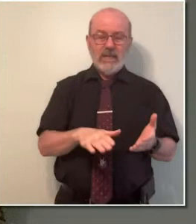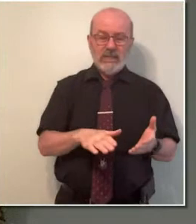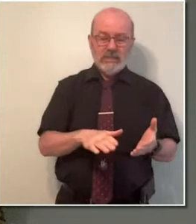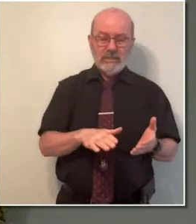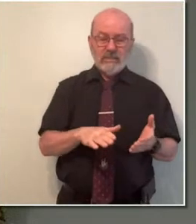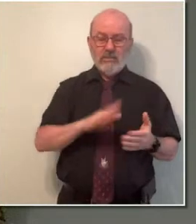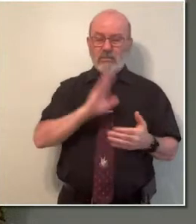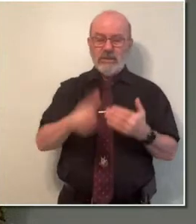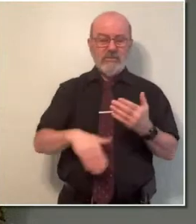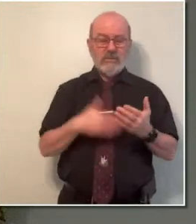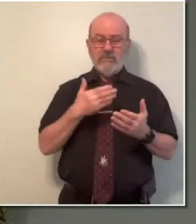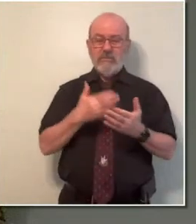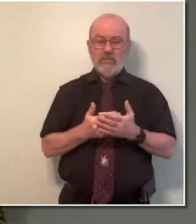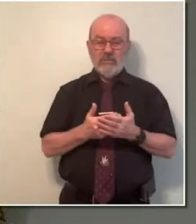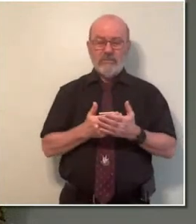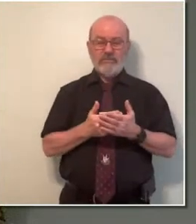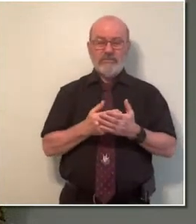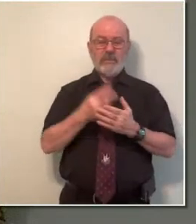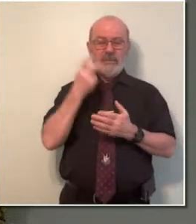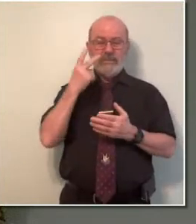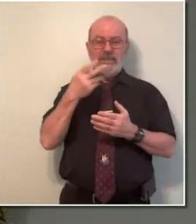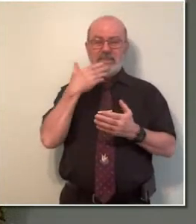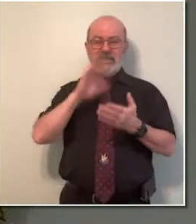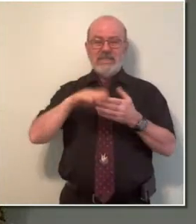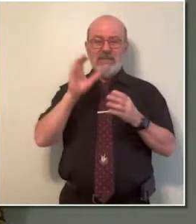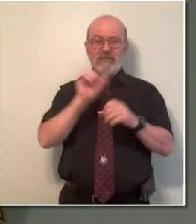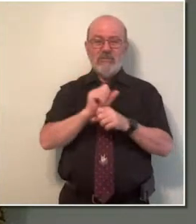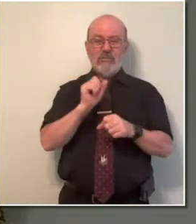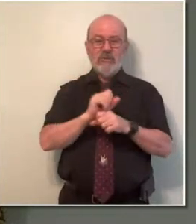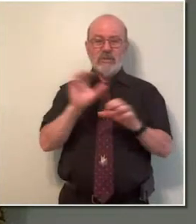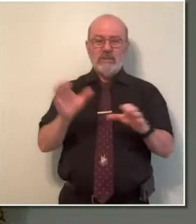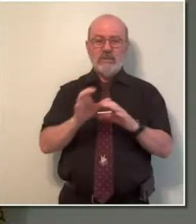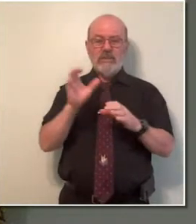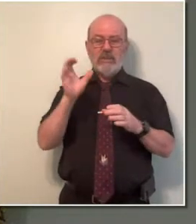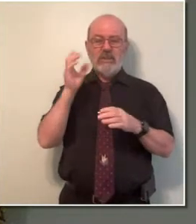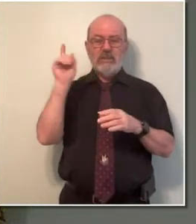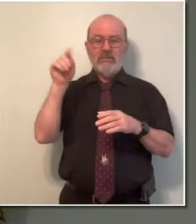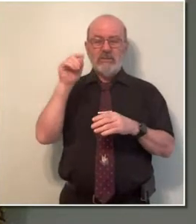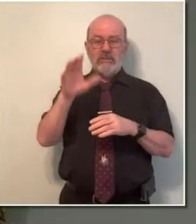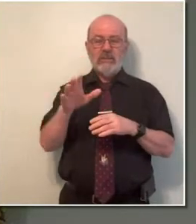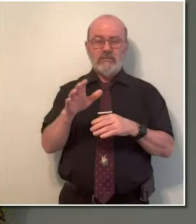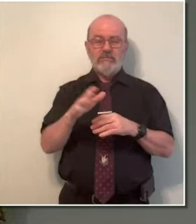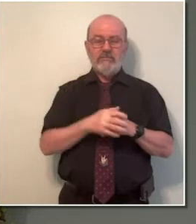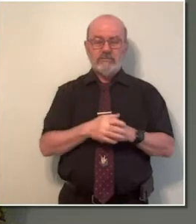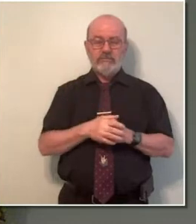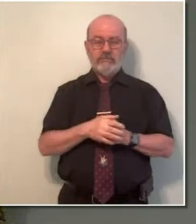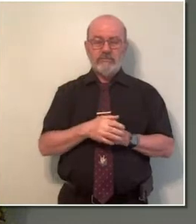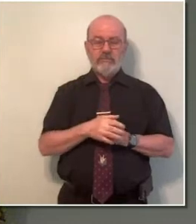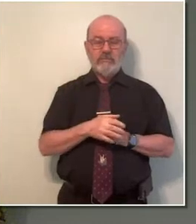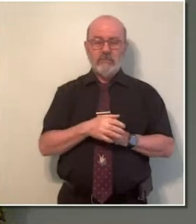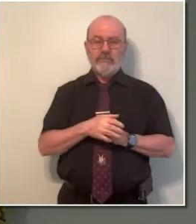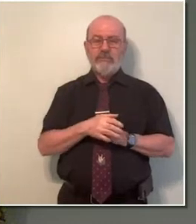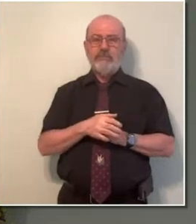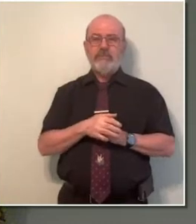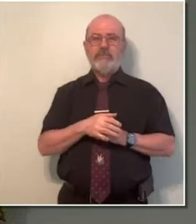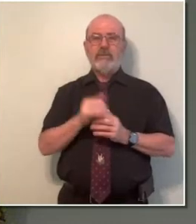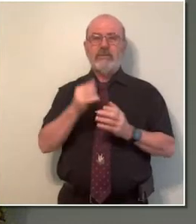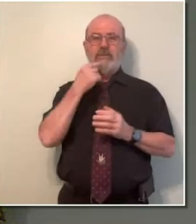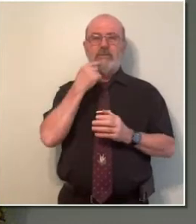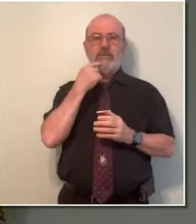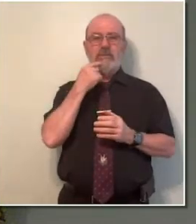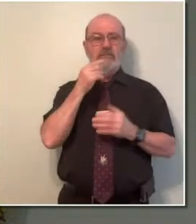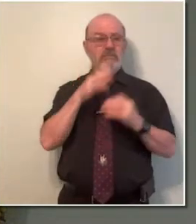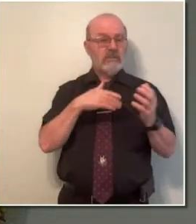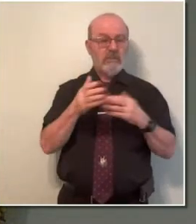been born, and seen the evil work that is done under the sun. Interesting, isn't it? So that tells me that it really doesn't matter what